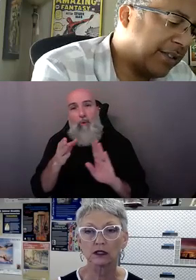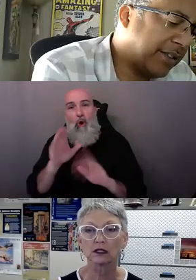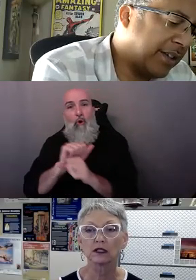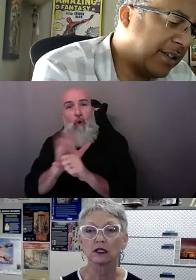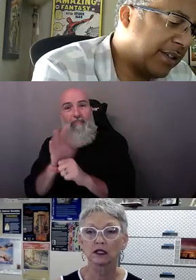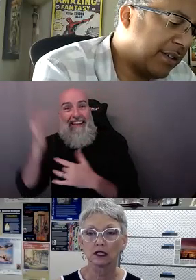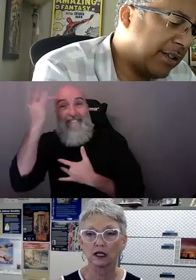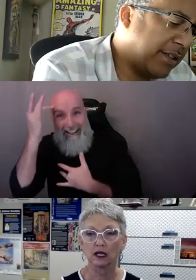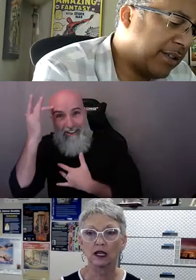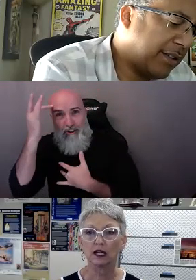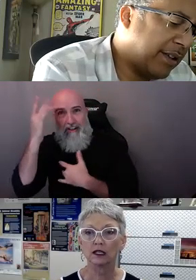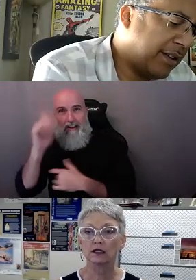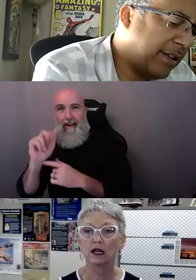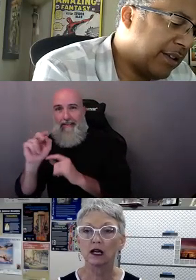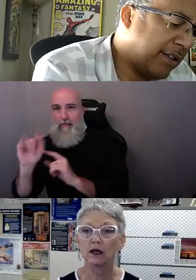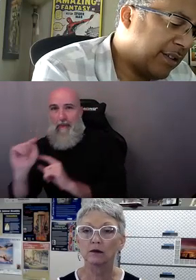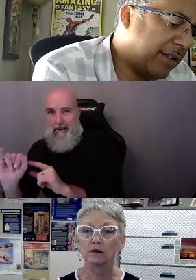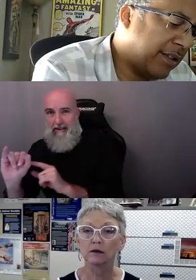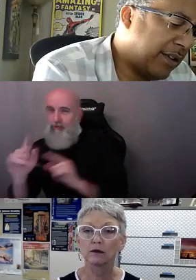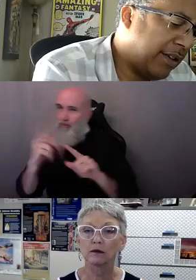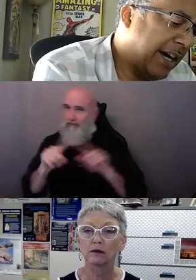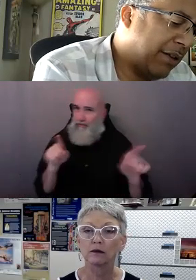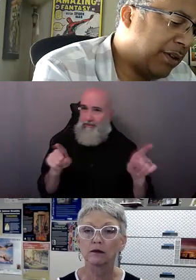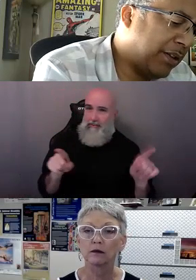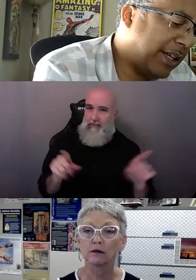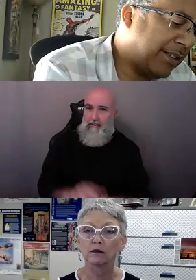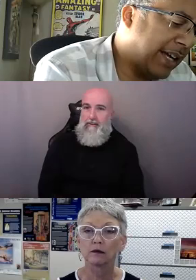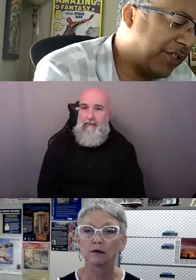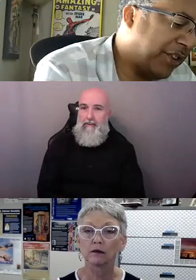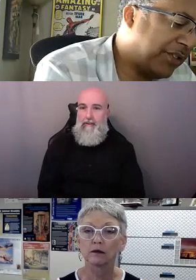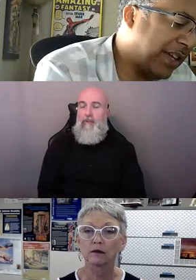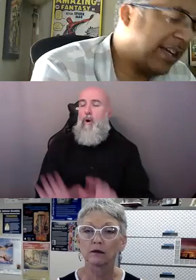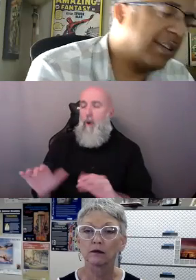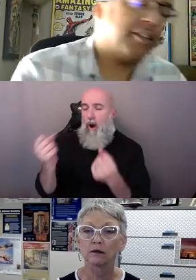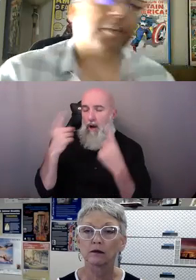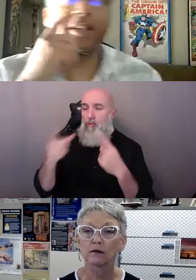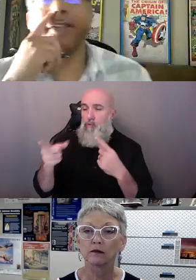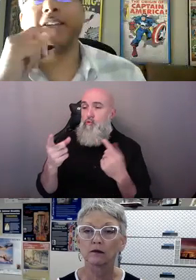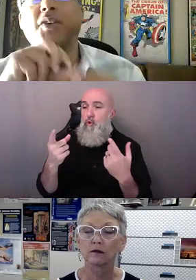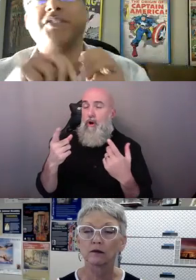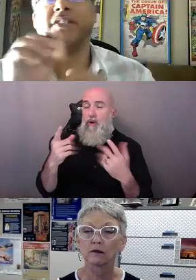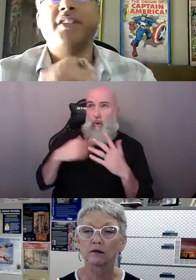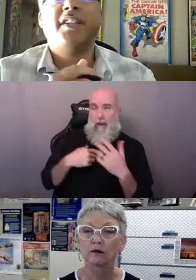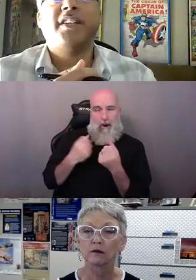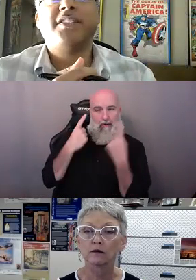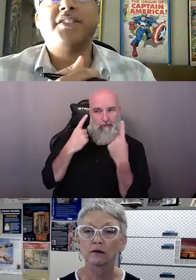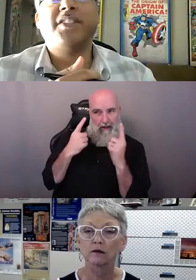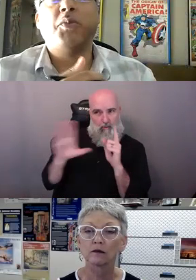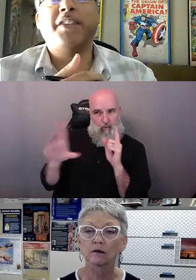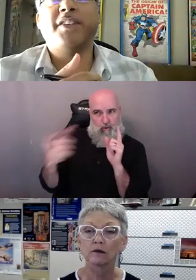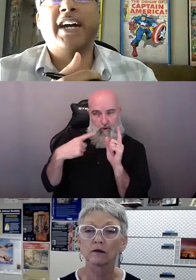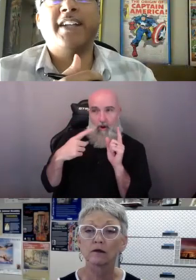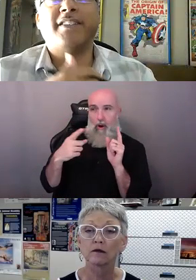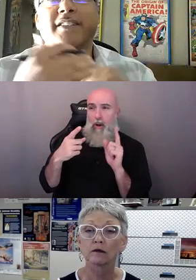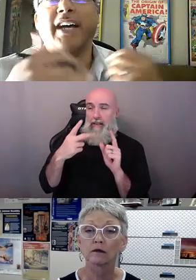I understand. And yeah, I will look into that. So you're saying, if I'm understanding the question, to see